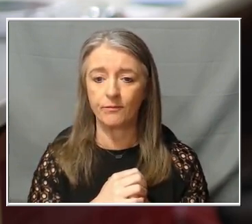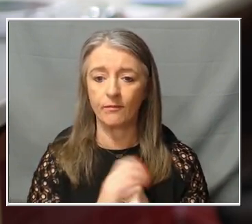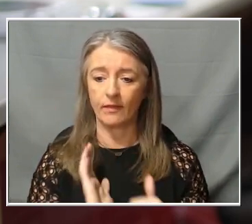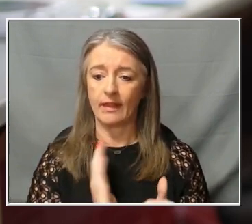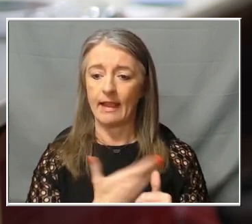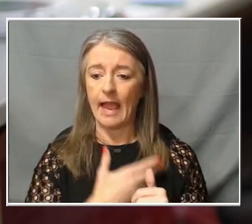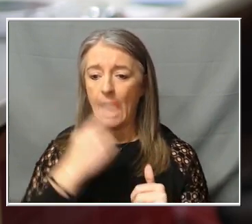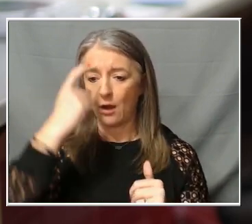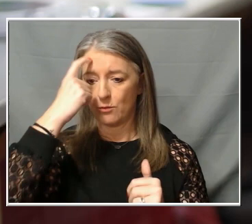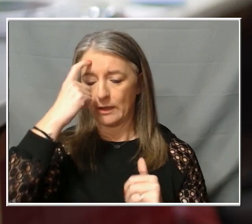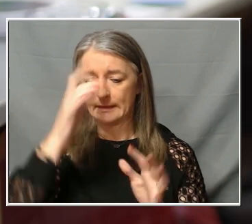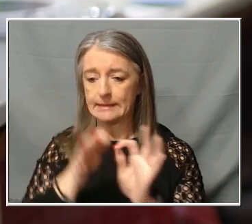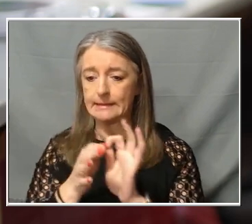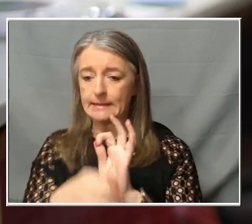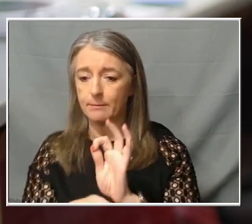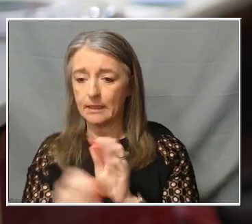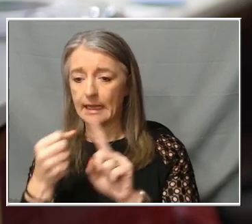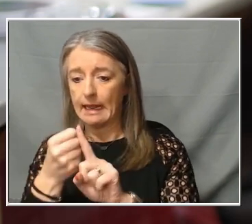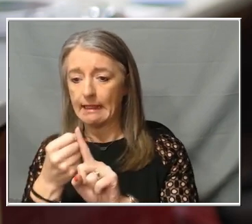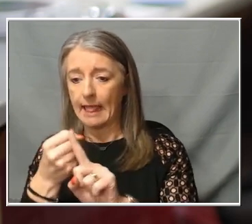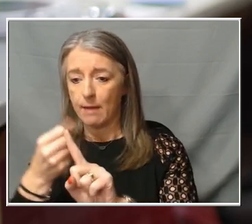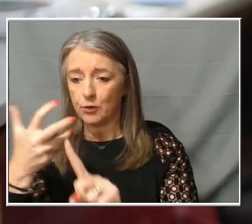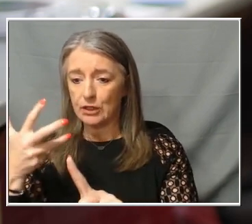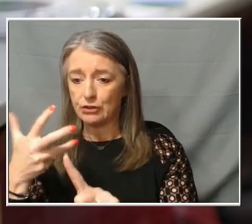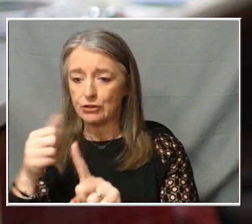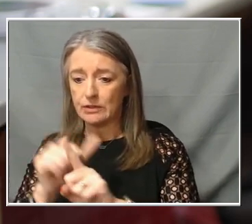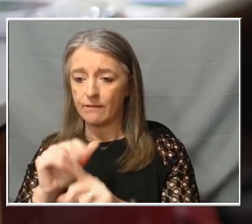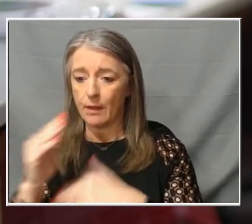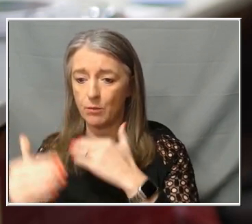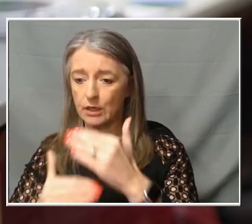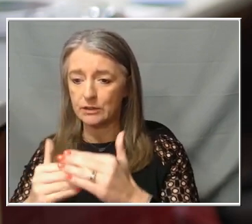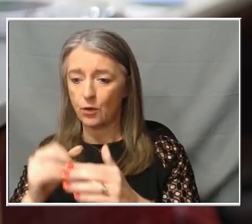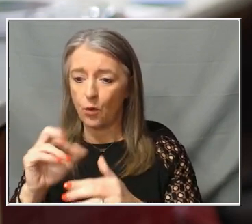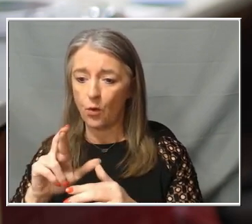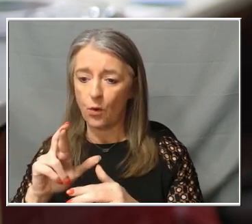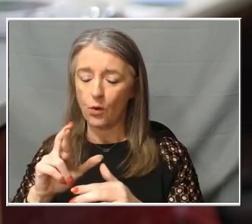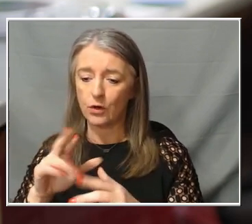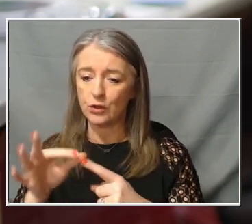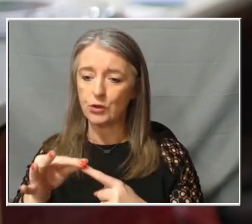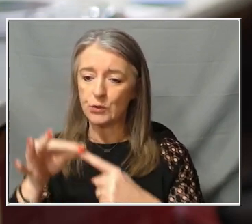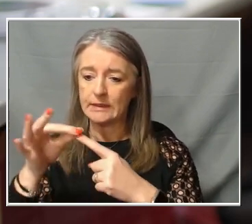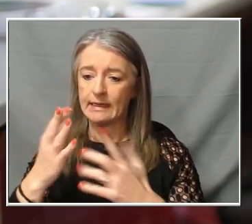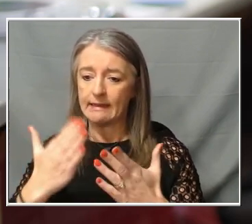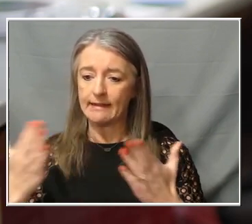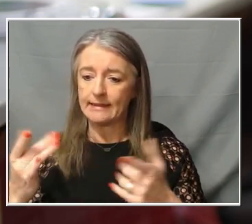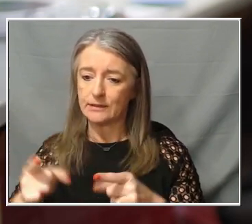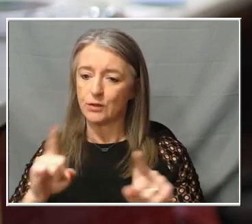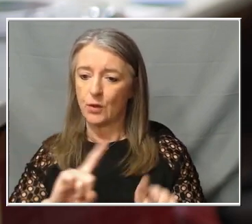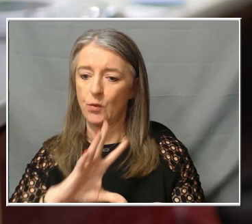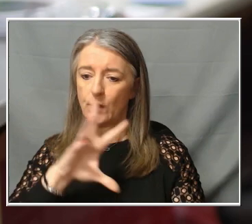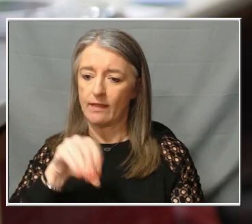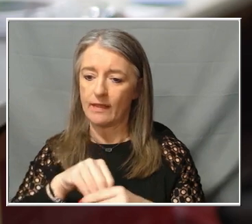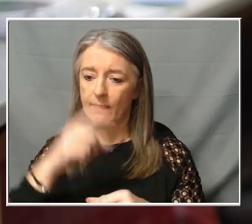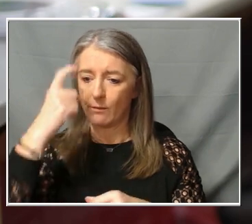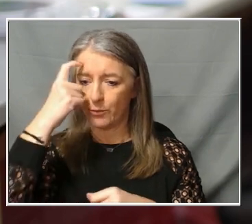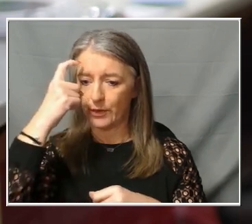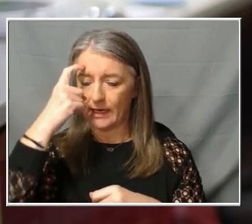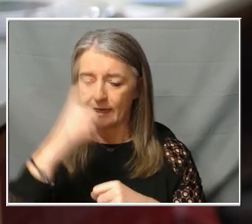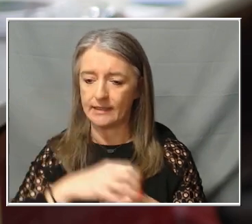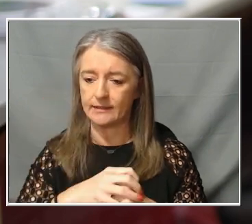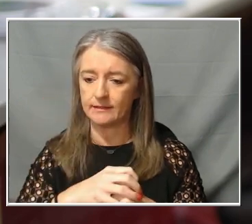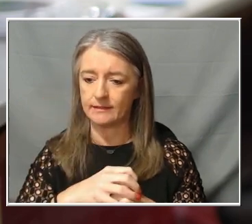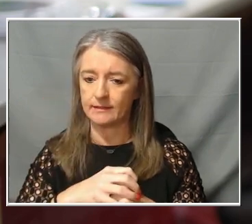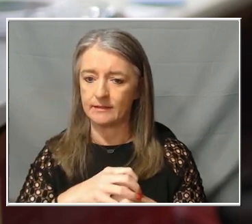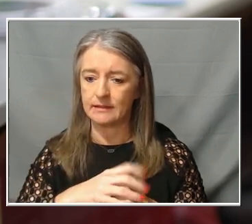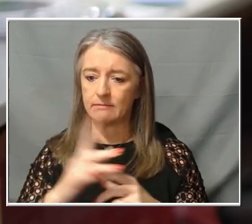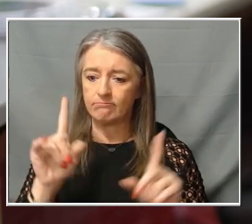there's simply elaboration of those processes, or there are unique things that's going on in our brain is a question